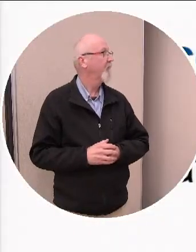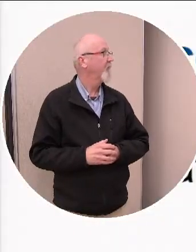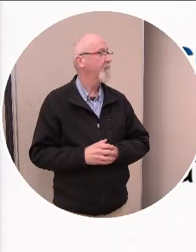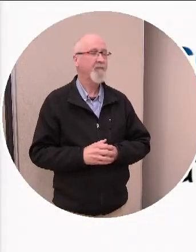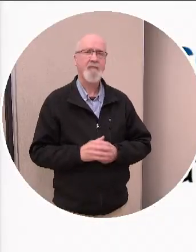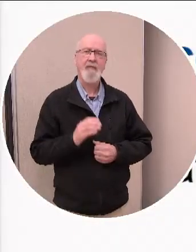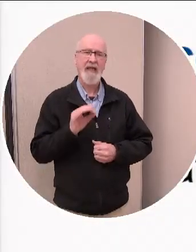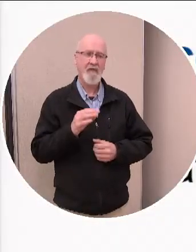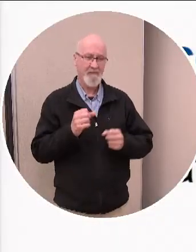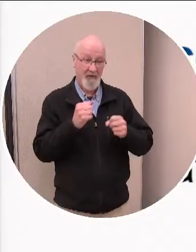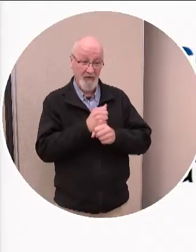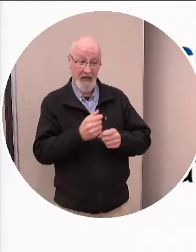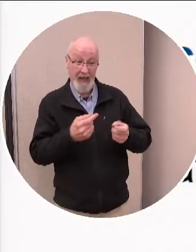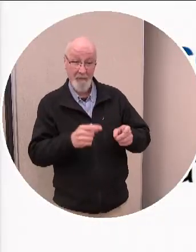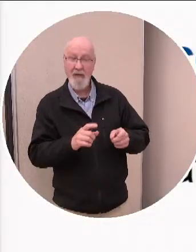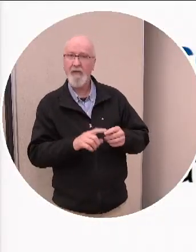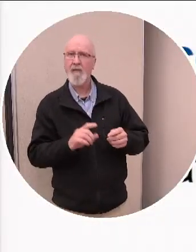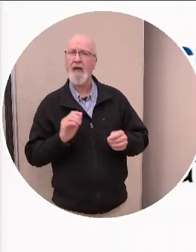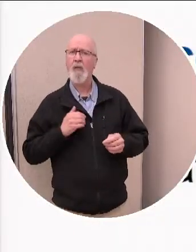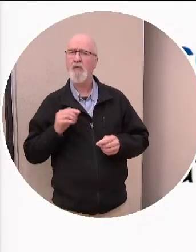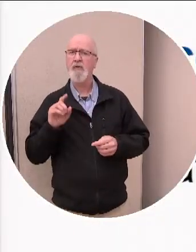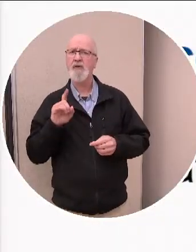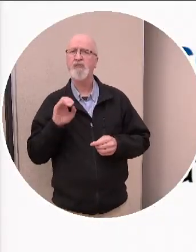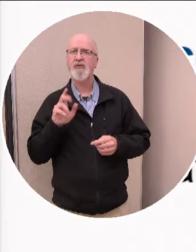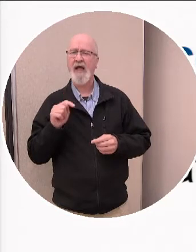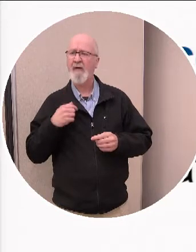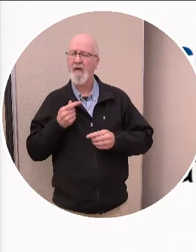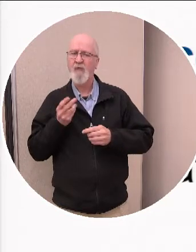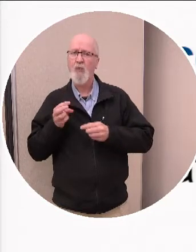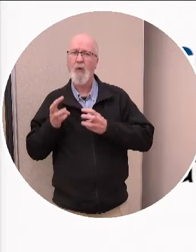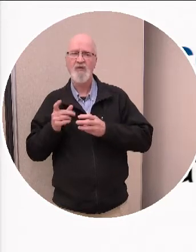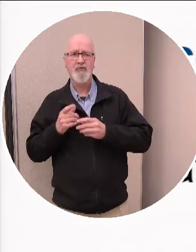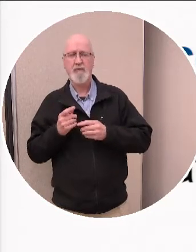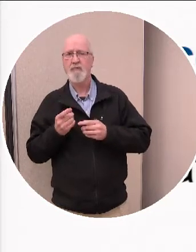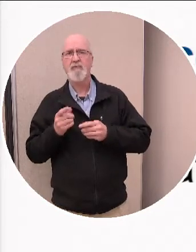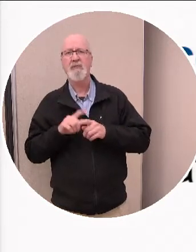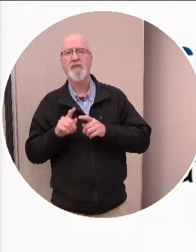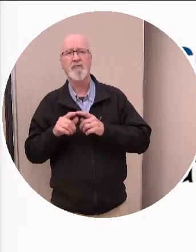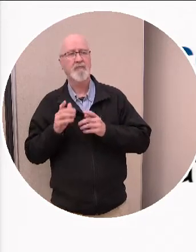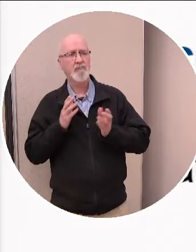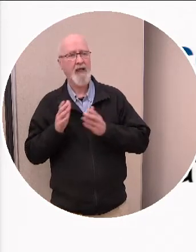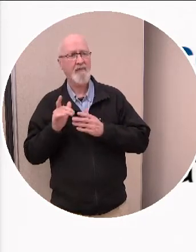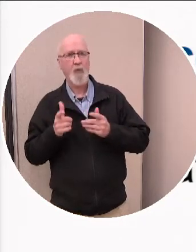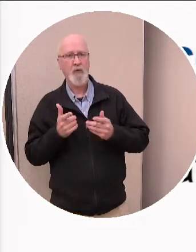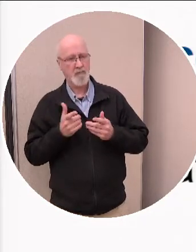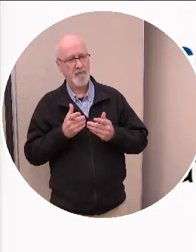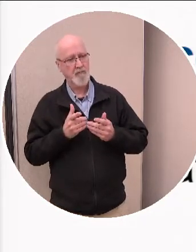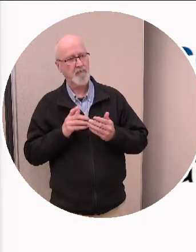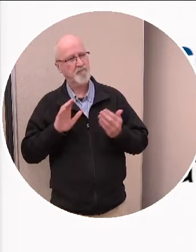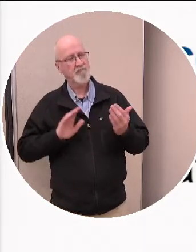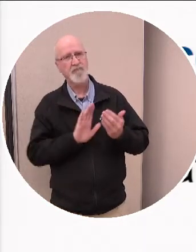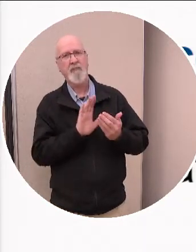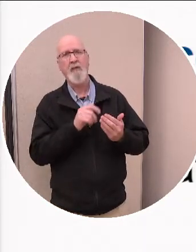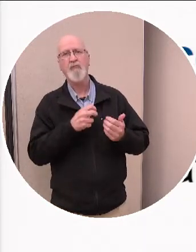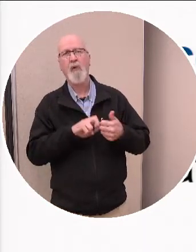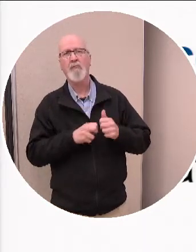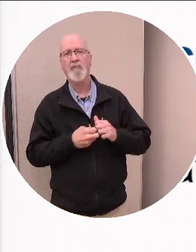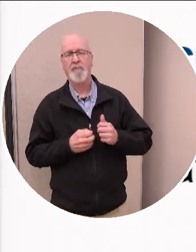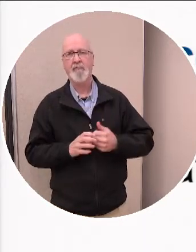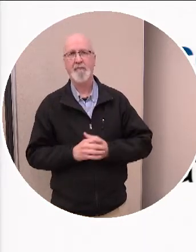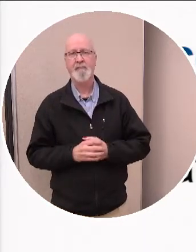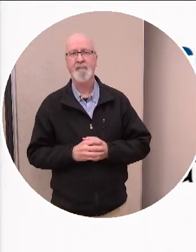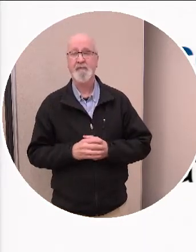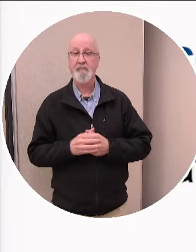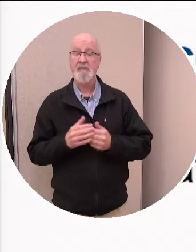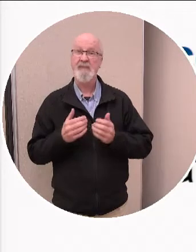When violence does occur, the district has a number of violence prevention initiatives in place to address unique issues with each incident. There